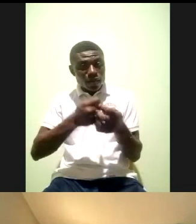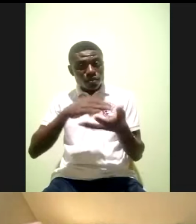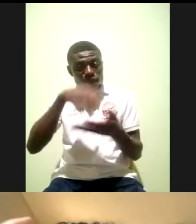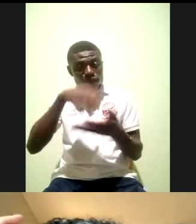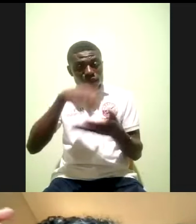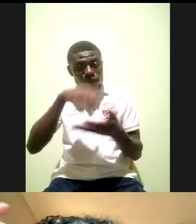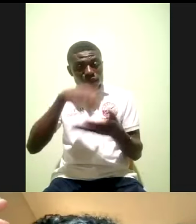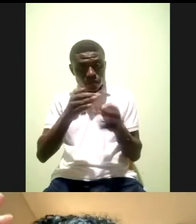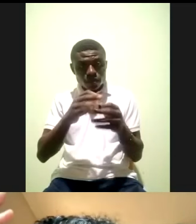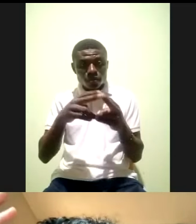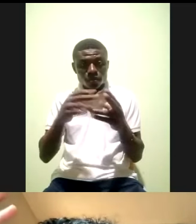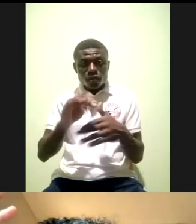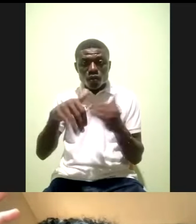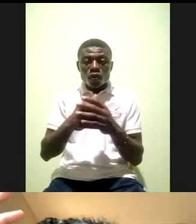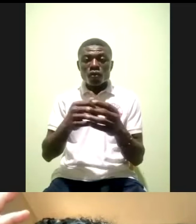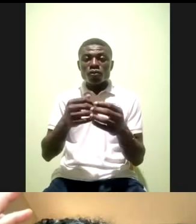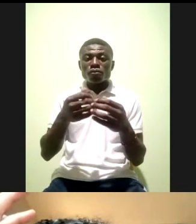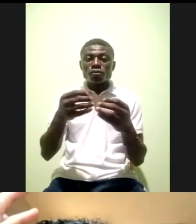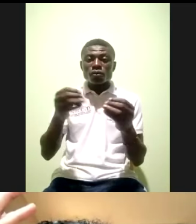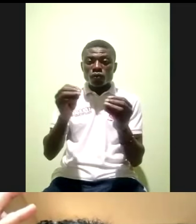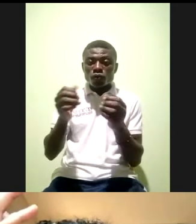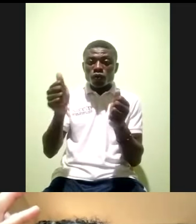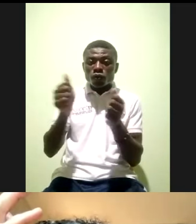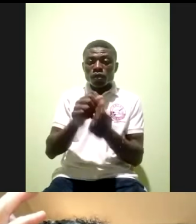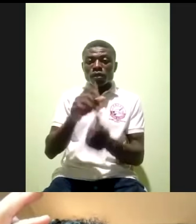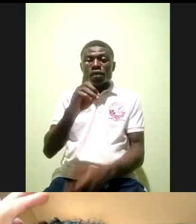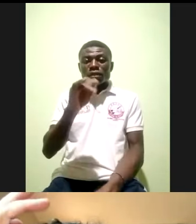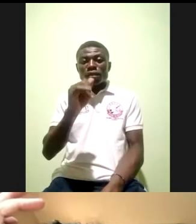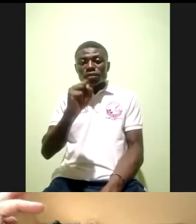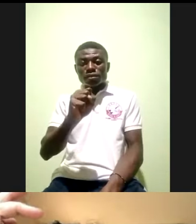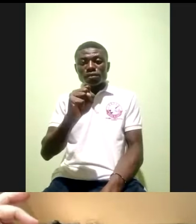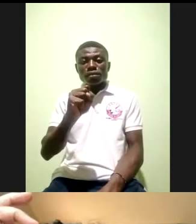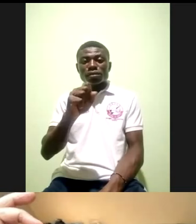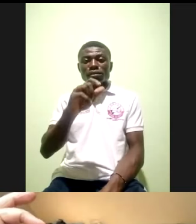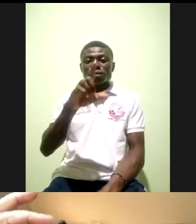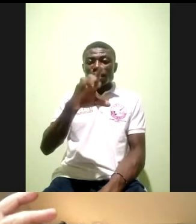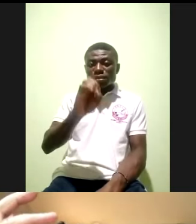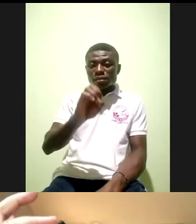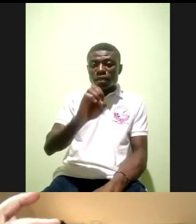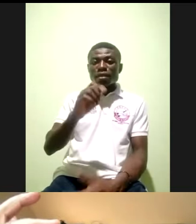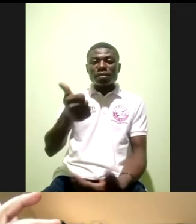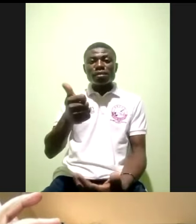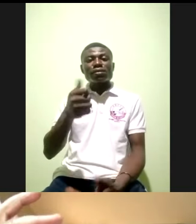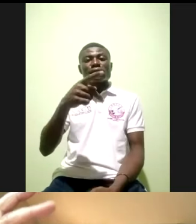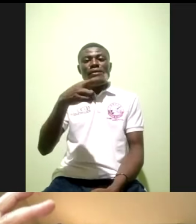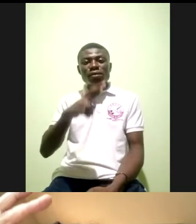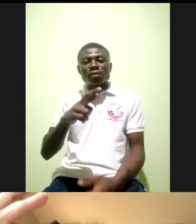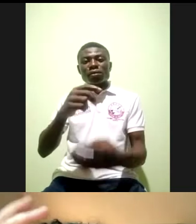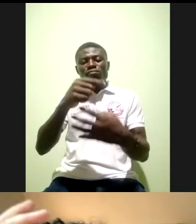going back to dyslexia, dysgraphia, dyscalculia, dyspraxia,